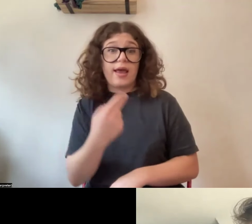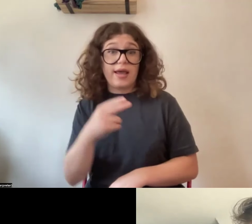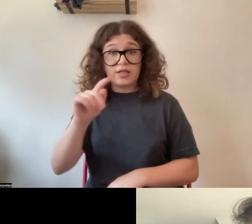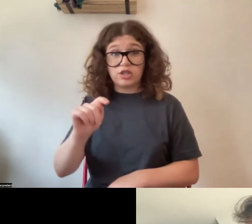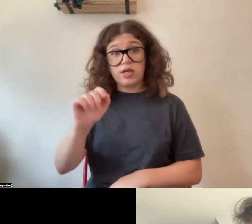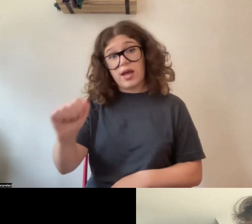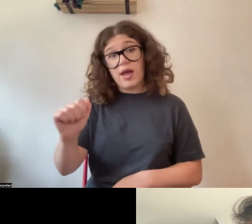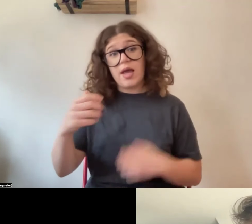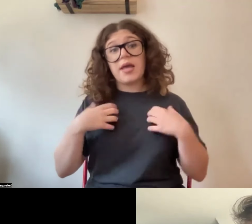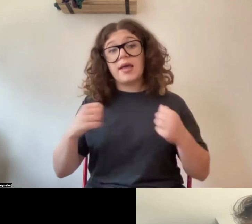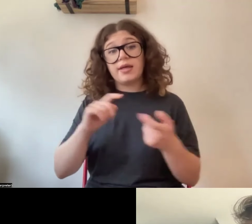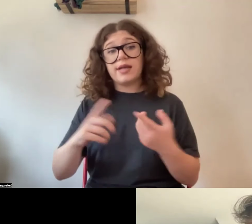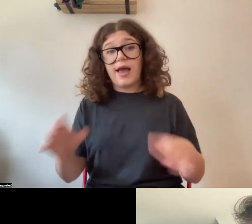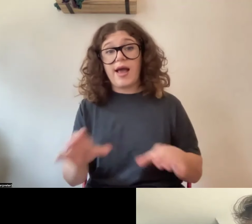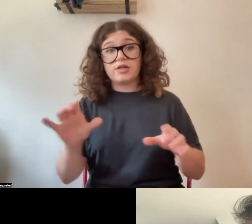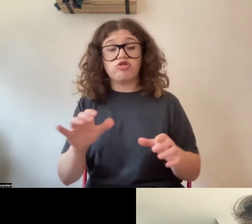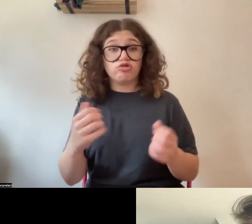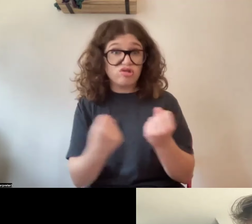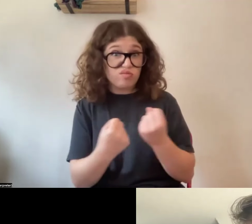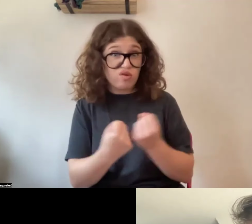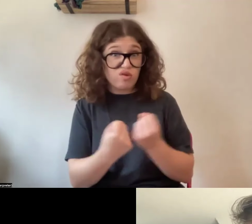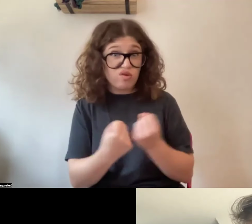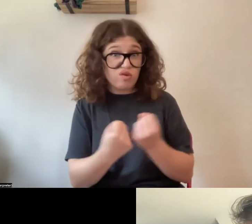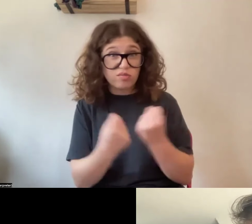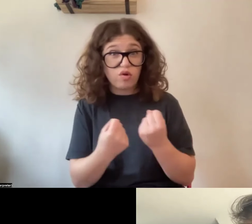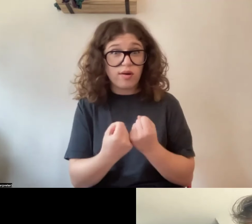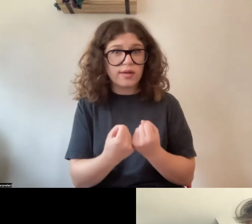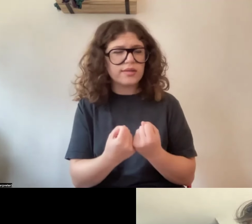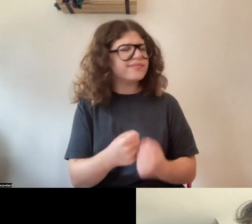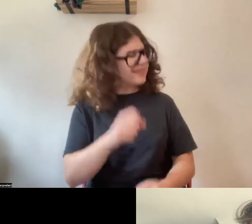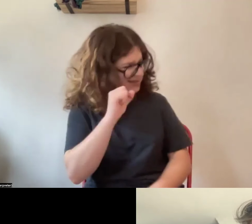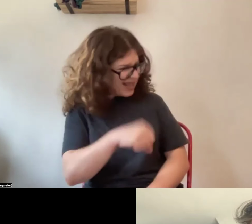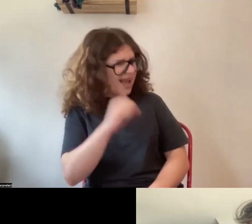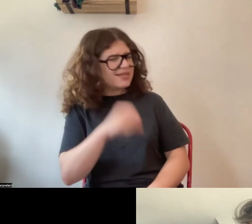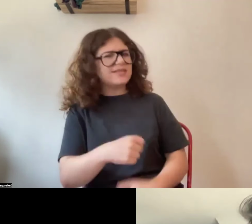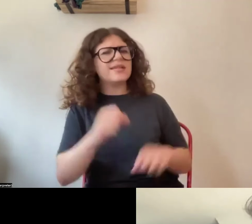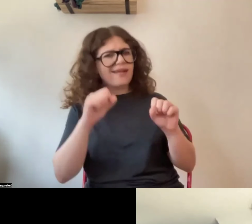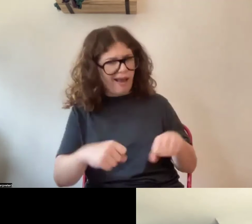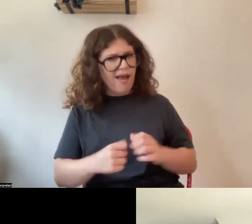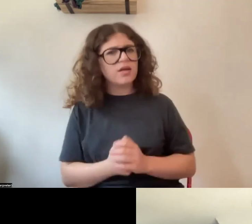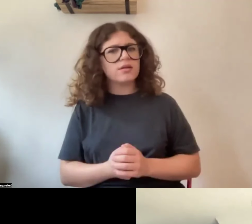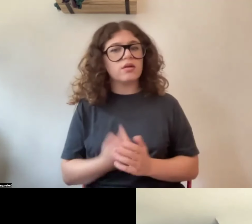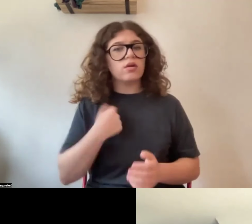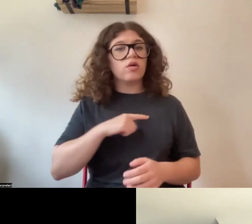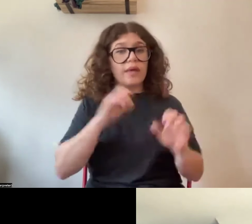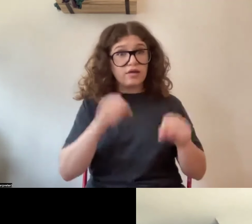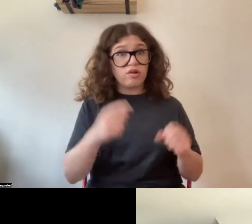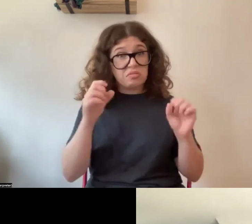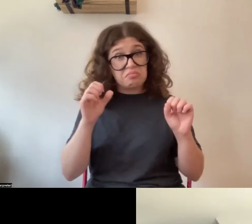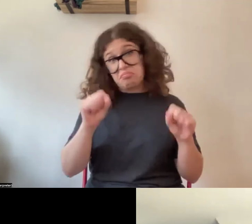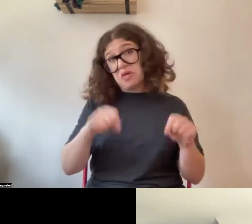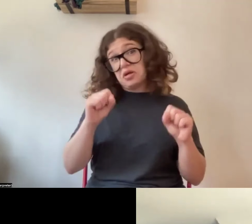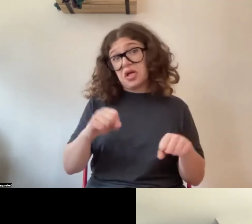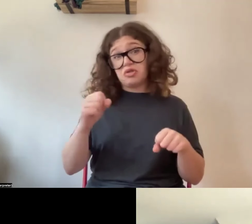Yes, you can come to Healing to Action to support that principal. We could potentially do that.